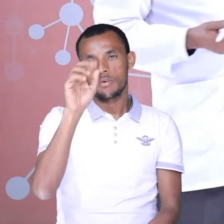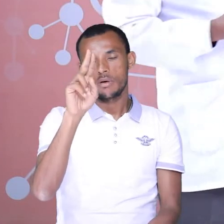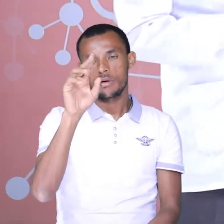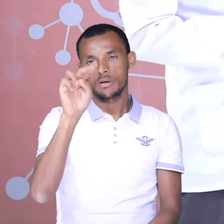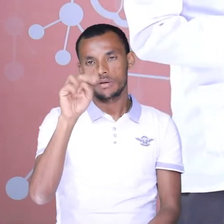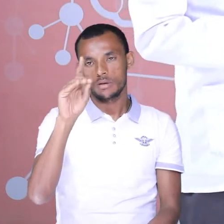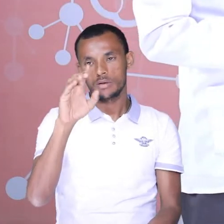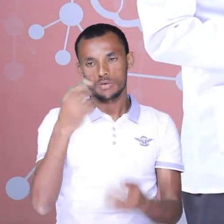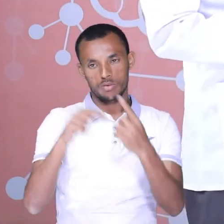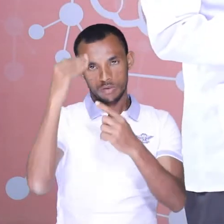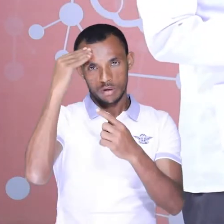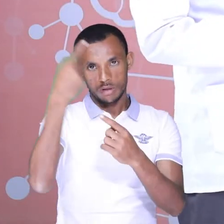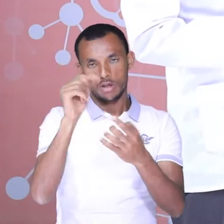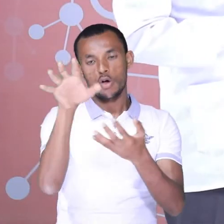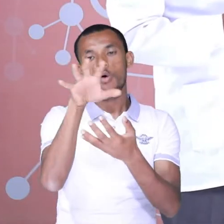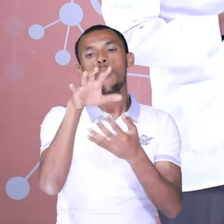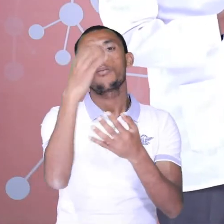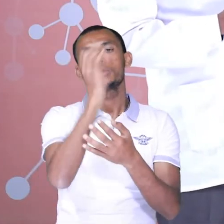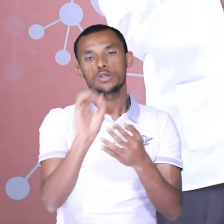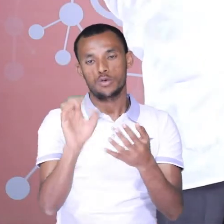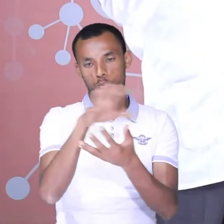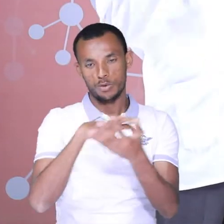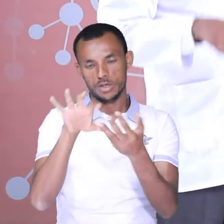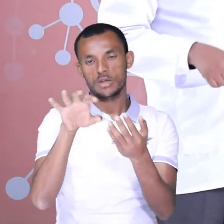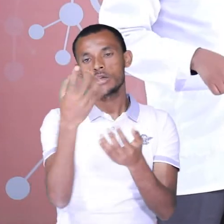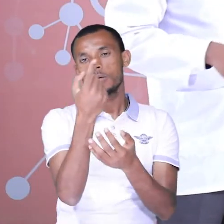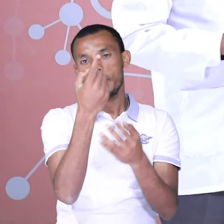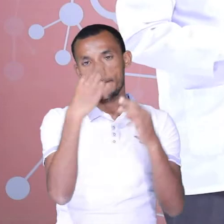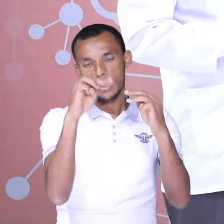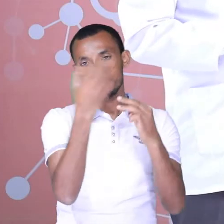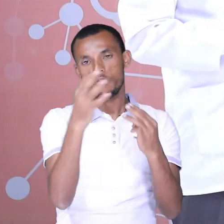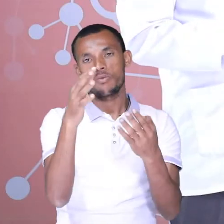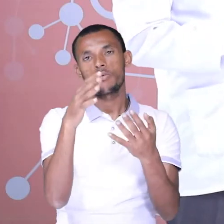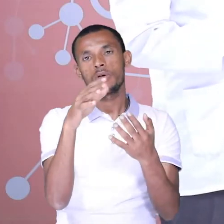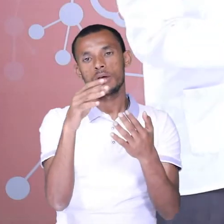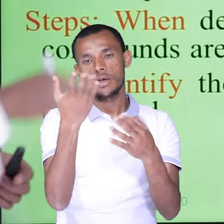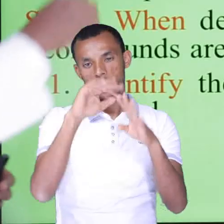order to determine percentage composition by mass of each element in a given chemical compound,